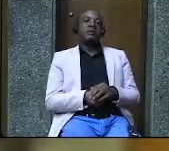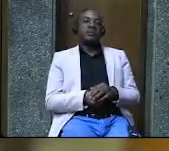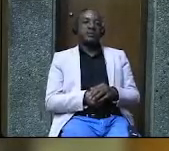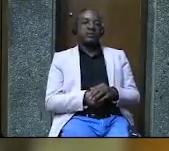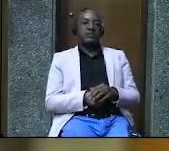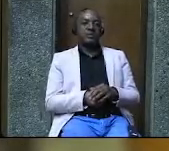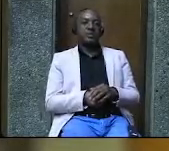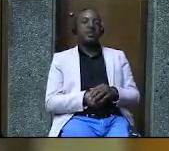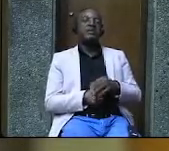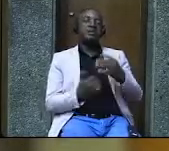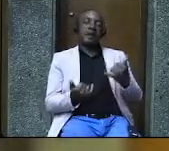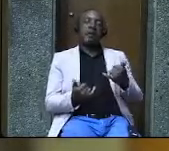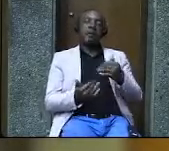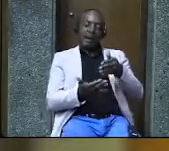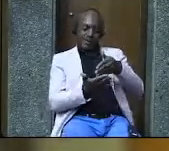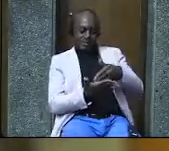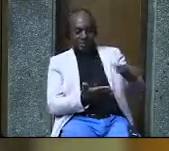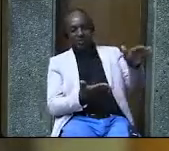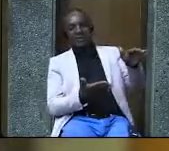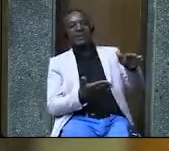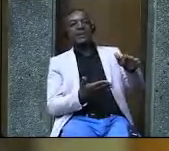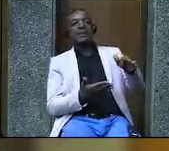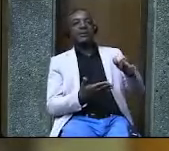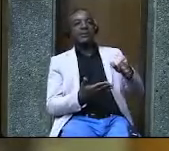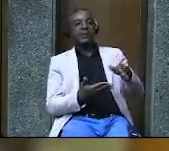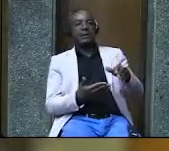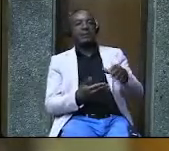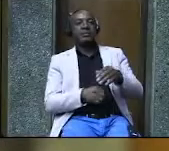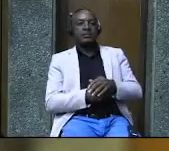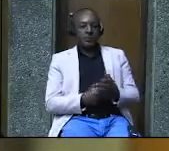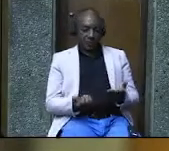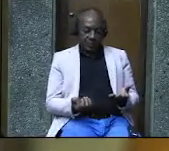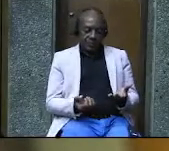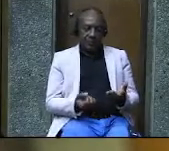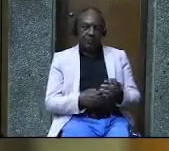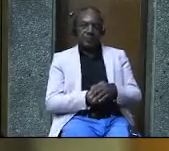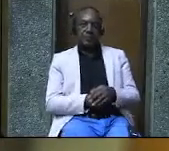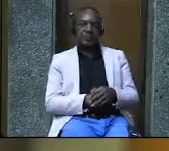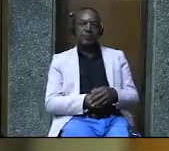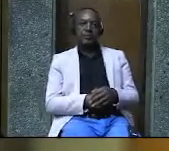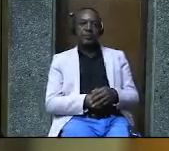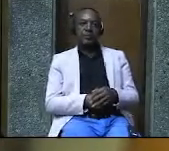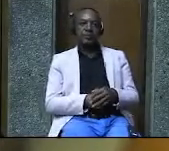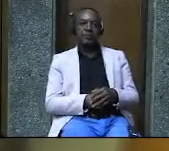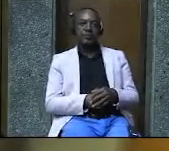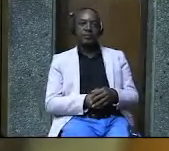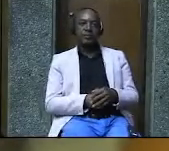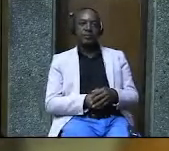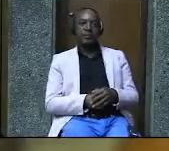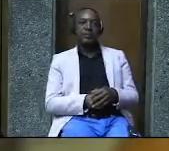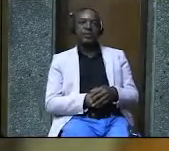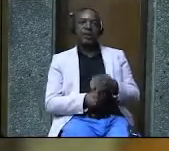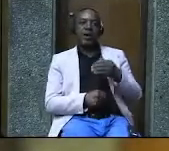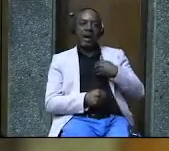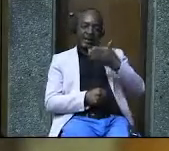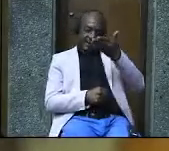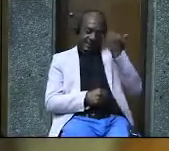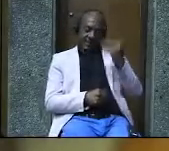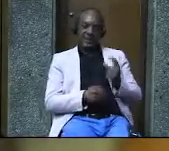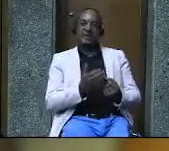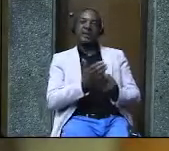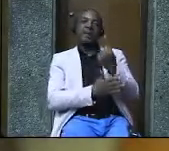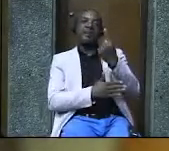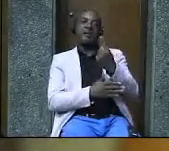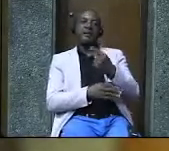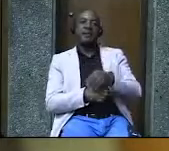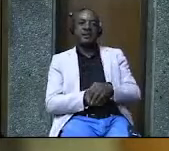ka baka la di-eviction tse seng molaong tse gona re tsebang di seng molaong le ka dipampiri tsa teng ga re tsebe gore na go tlo felelela ho etsa